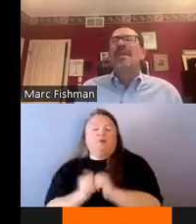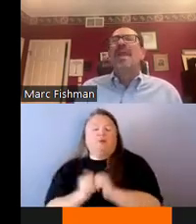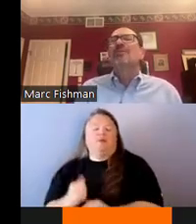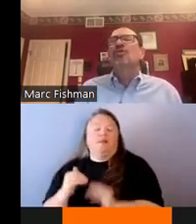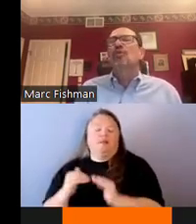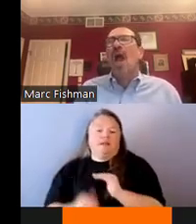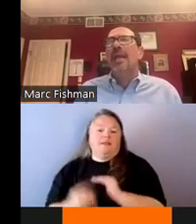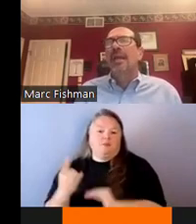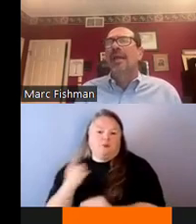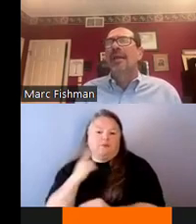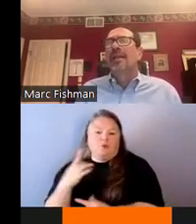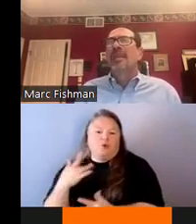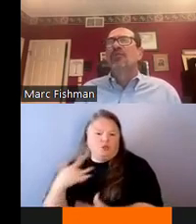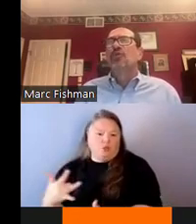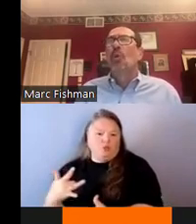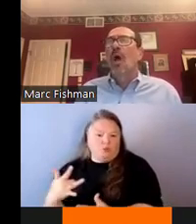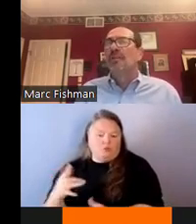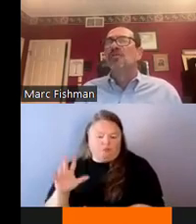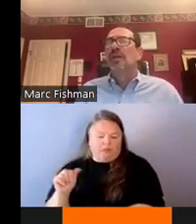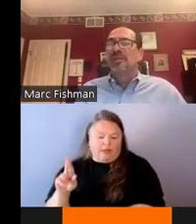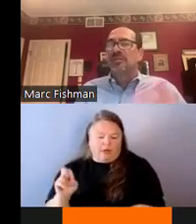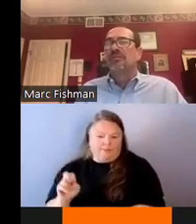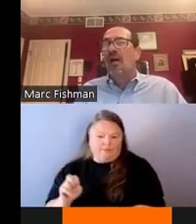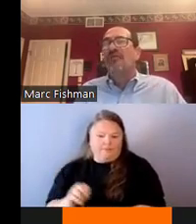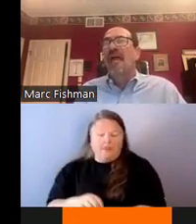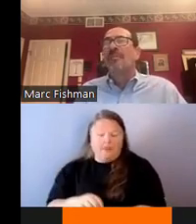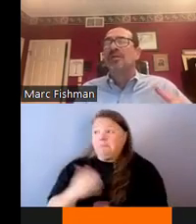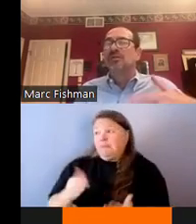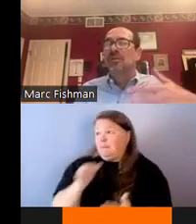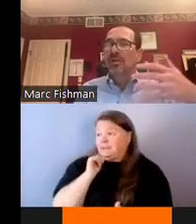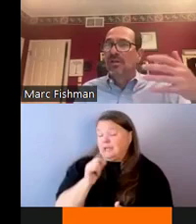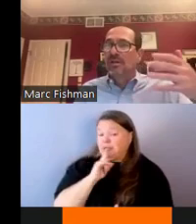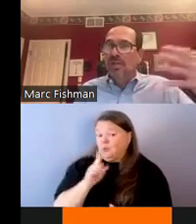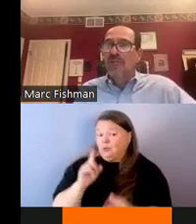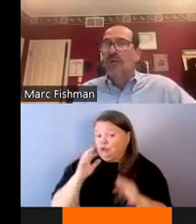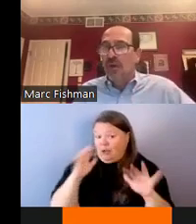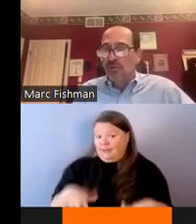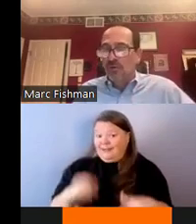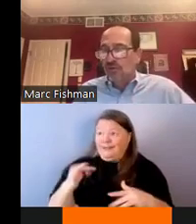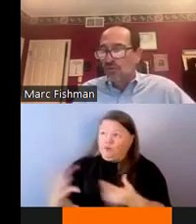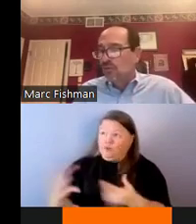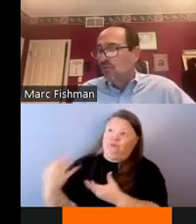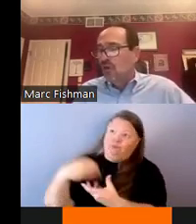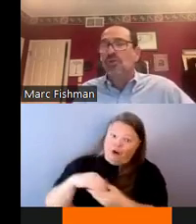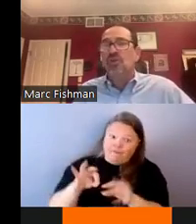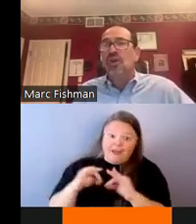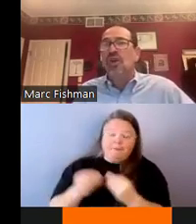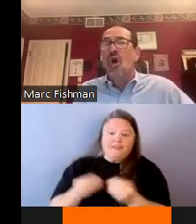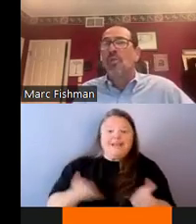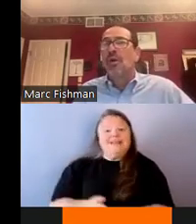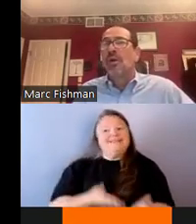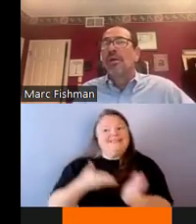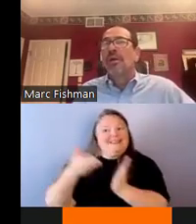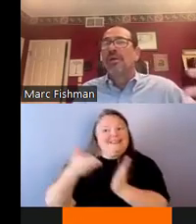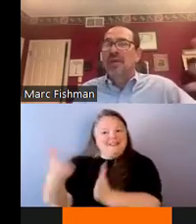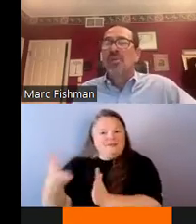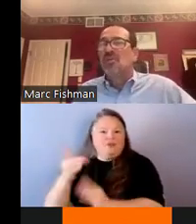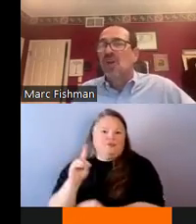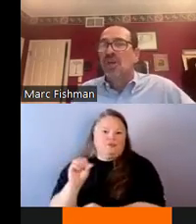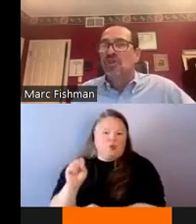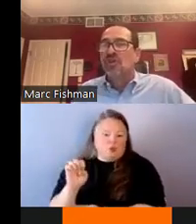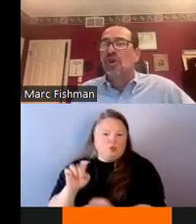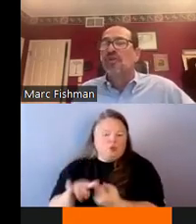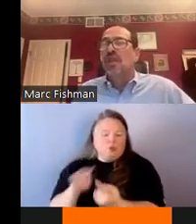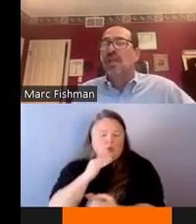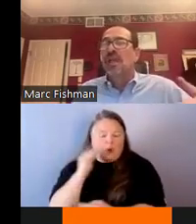care. Maybe not so shocking that if you do all these things, involve families, deliver the doses at home,